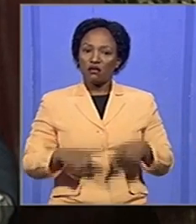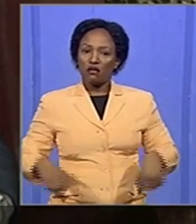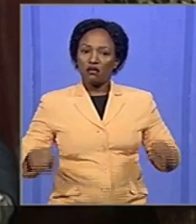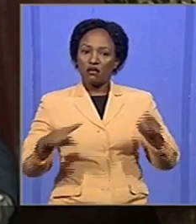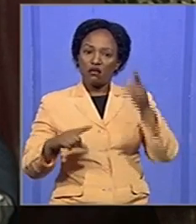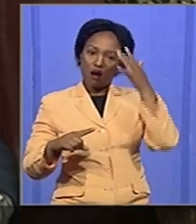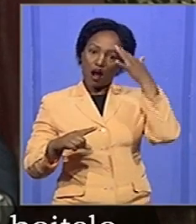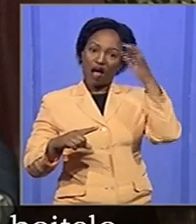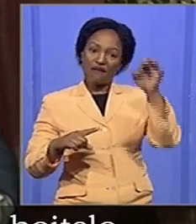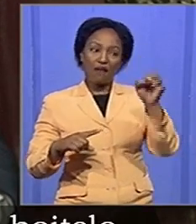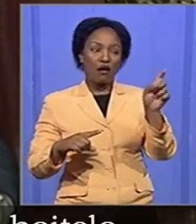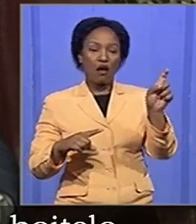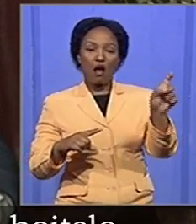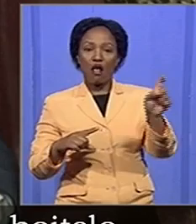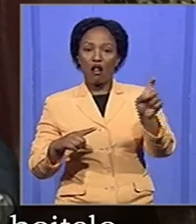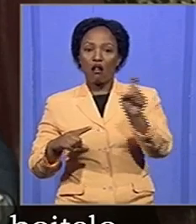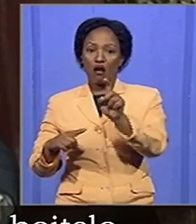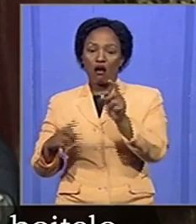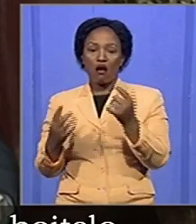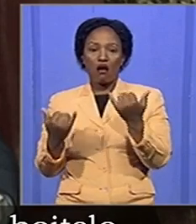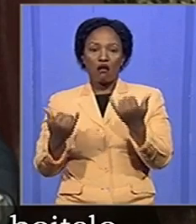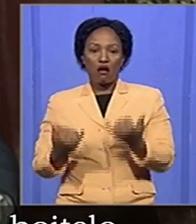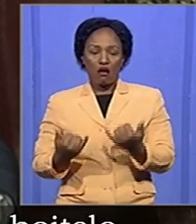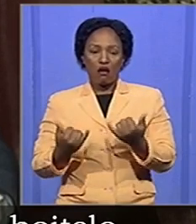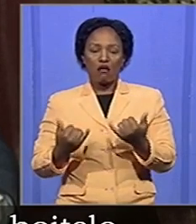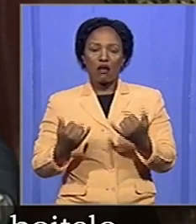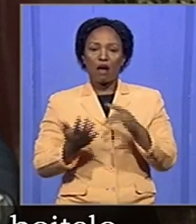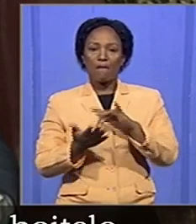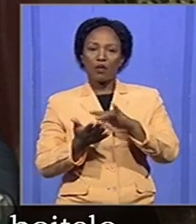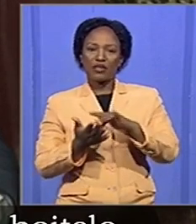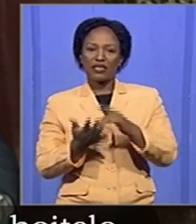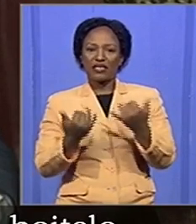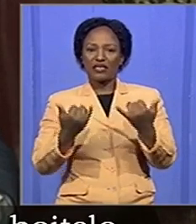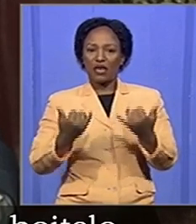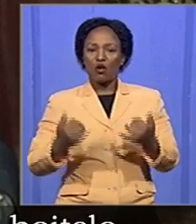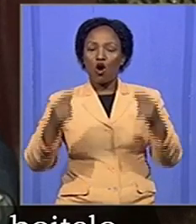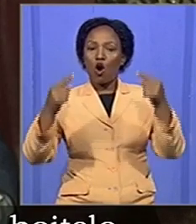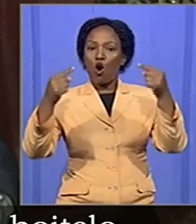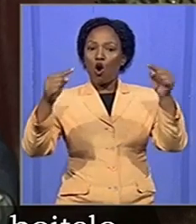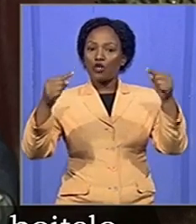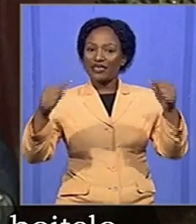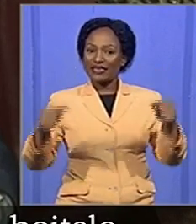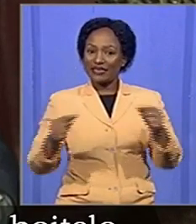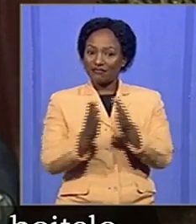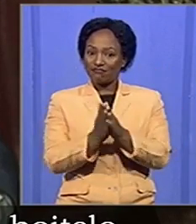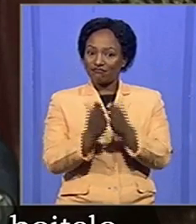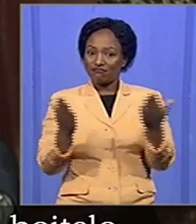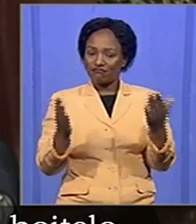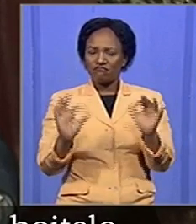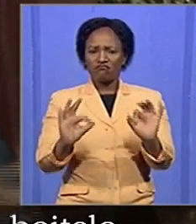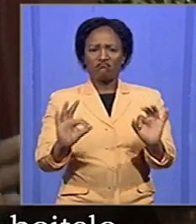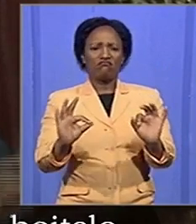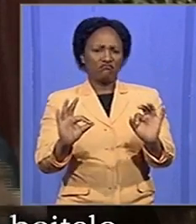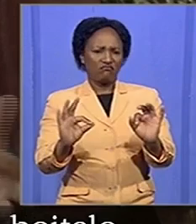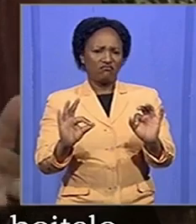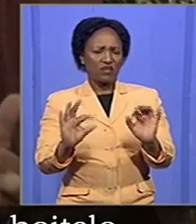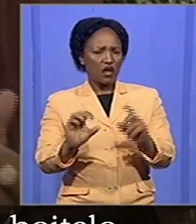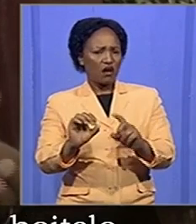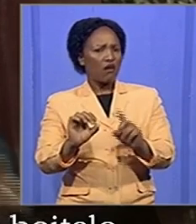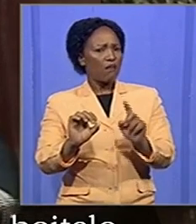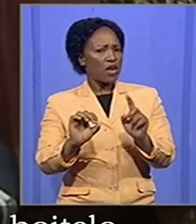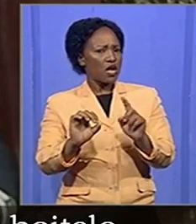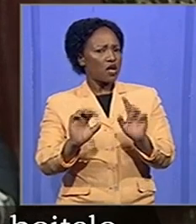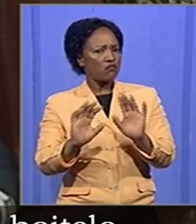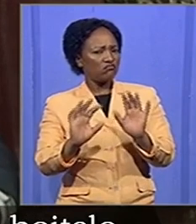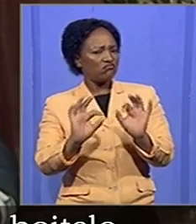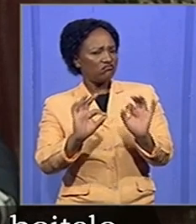mo maemong a re boitšang unqualified audit opinion le clean. E no ba dikgoro